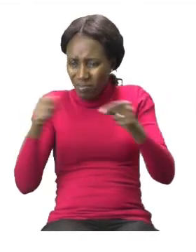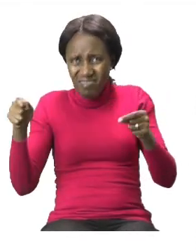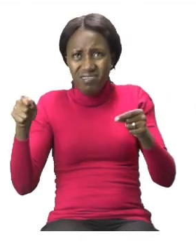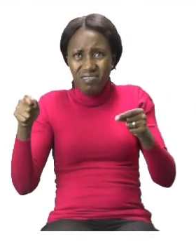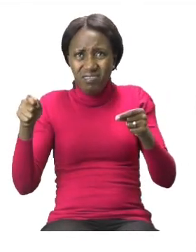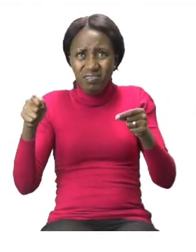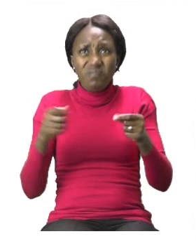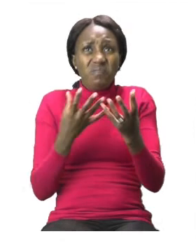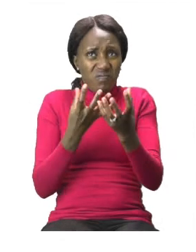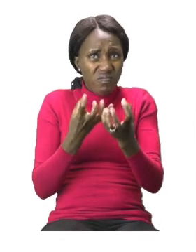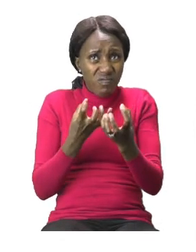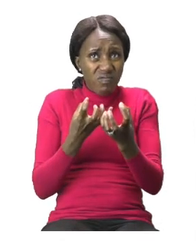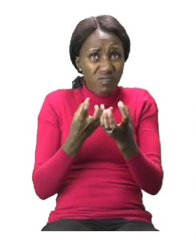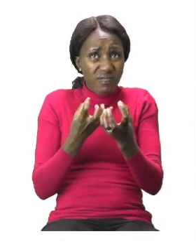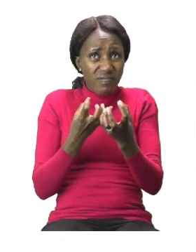to build a house?